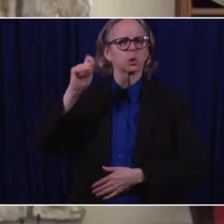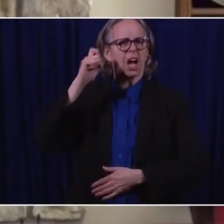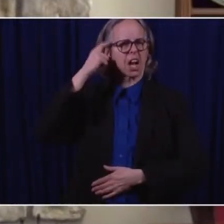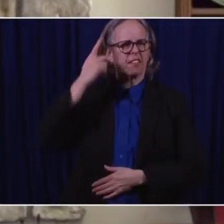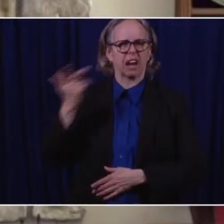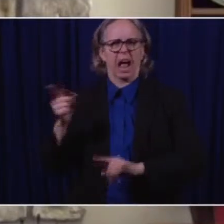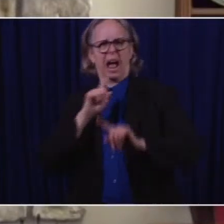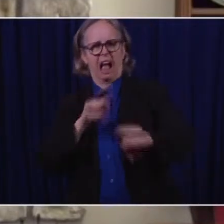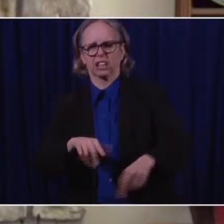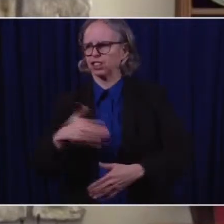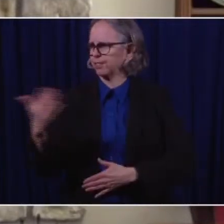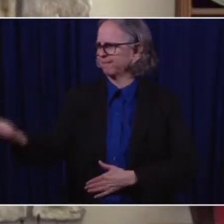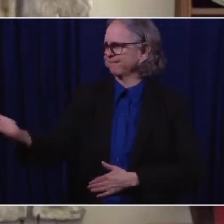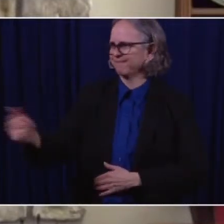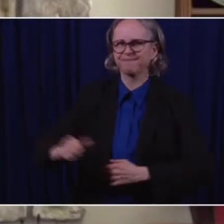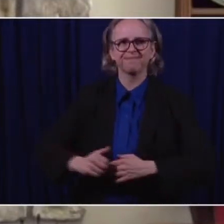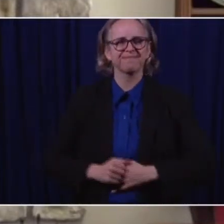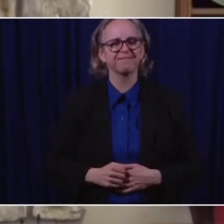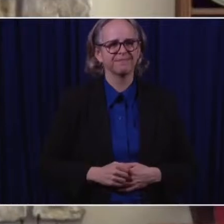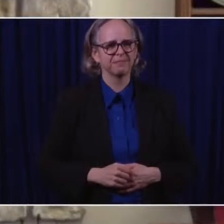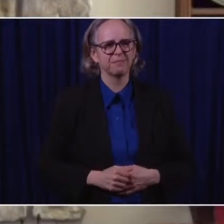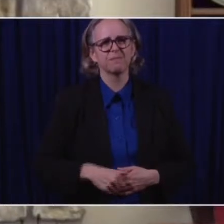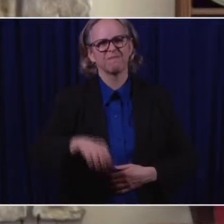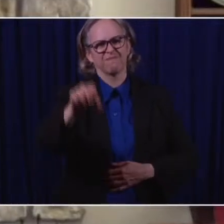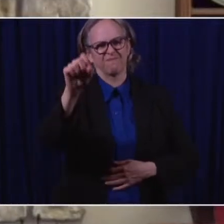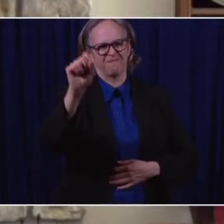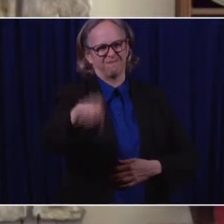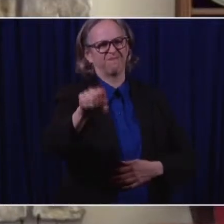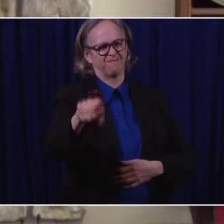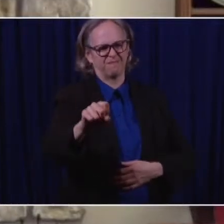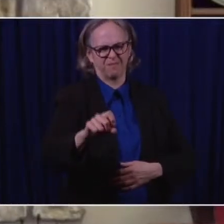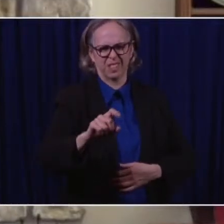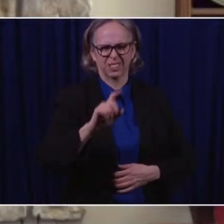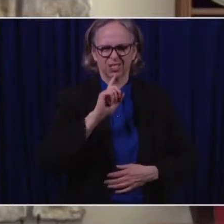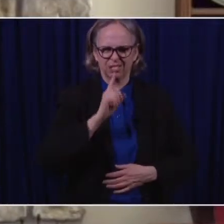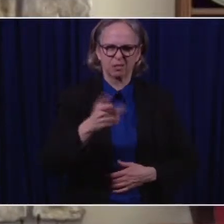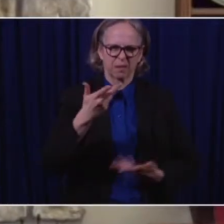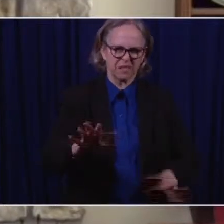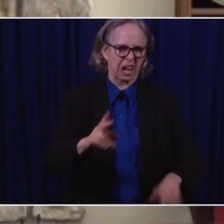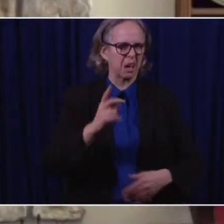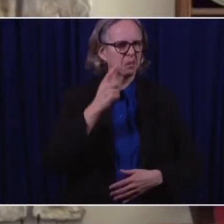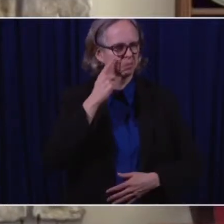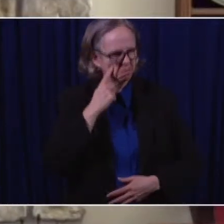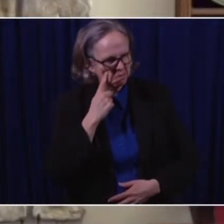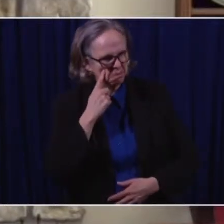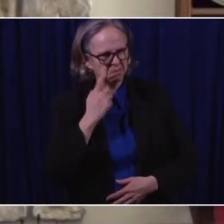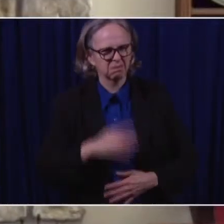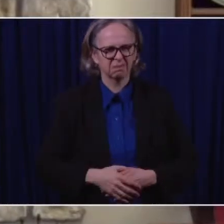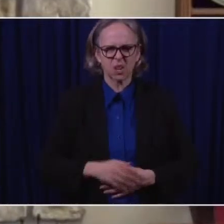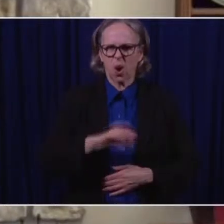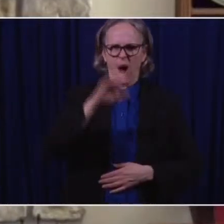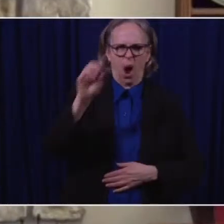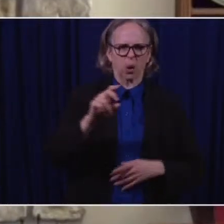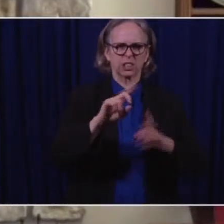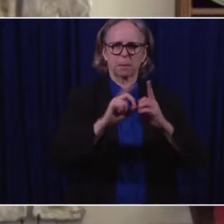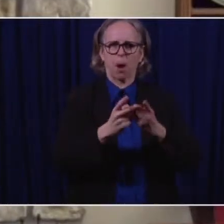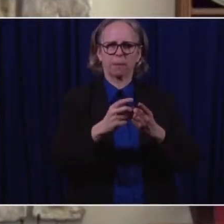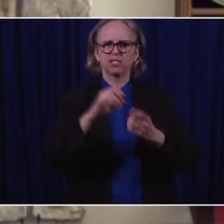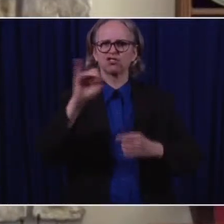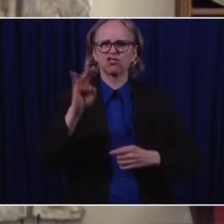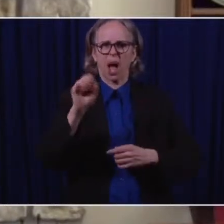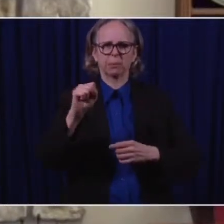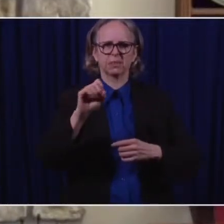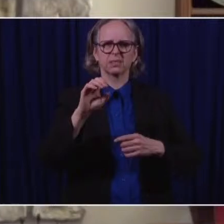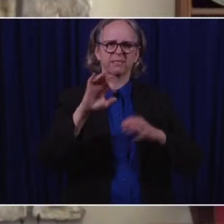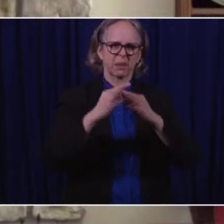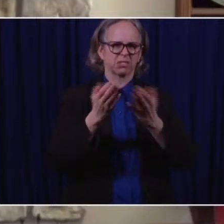You probably saw in the release that was issued by the Ohio Department of Job and Family Services that